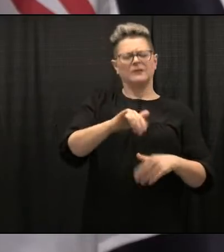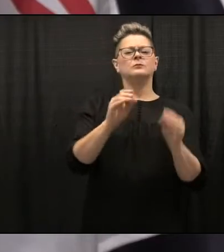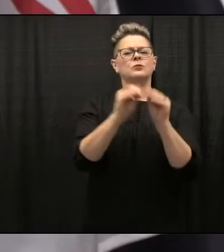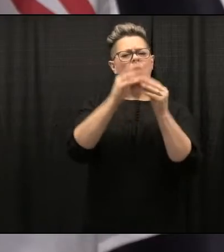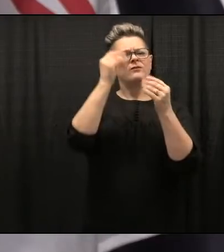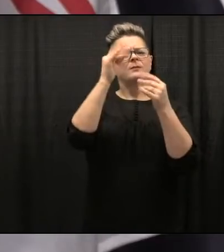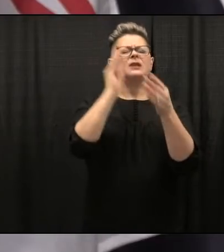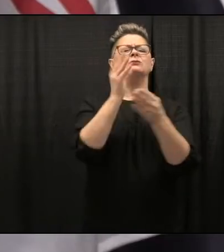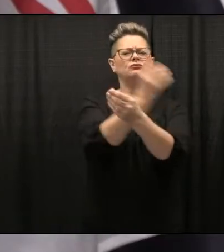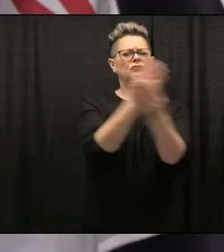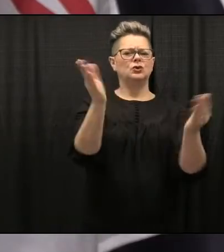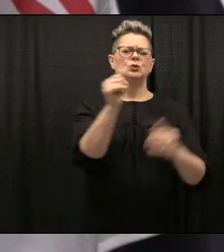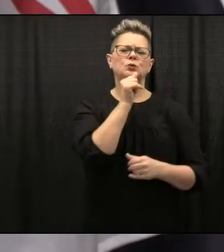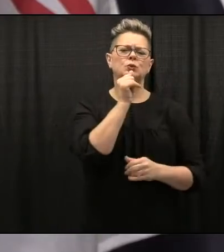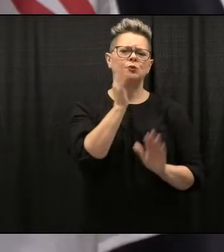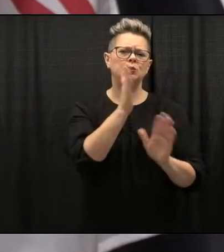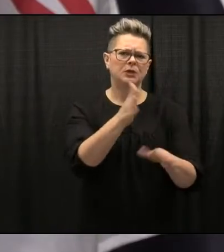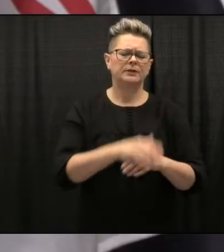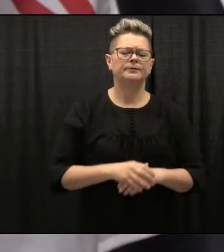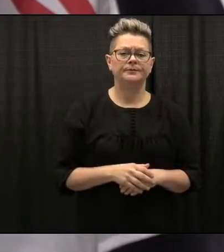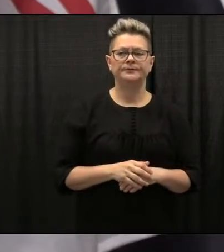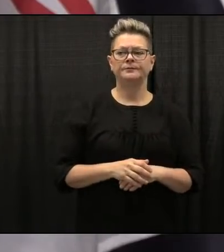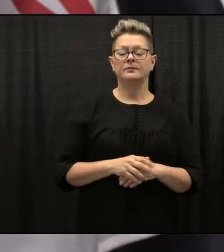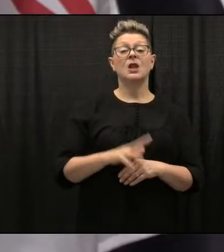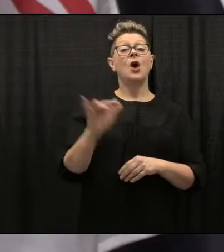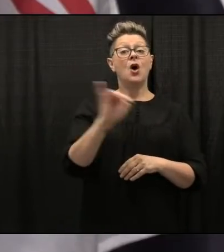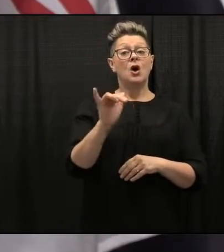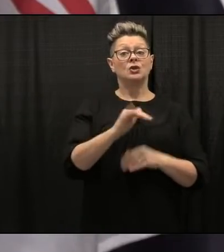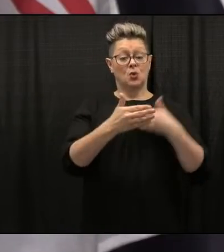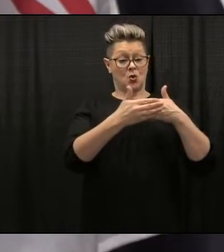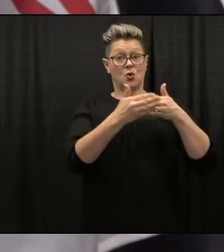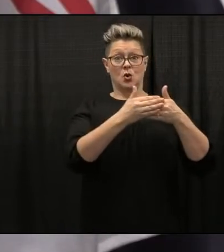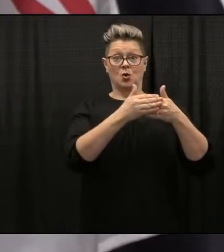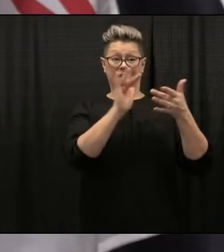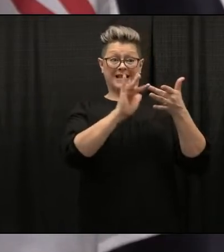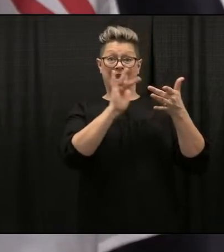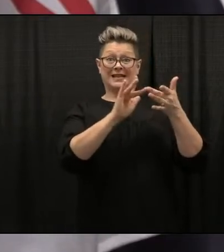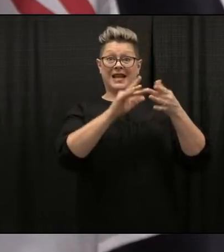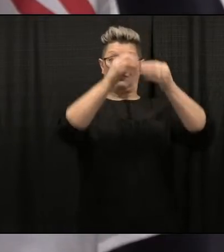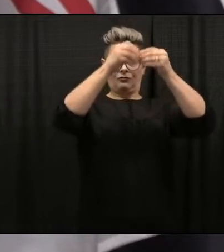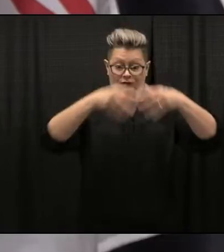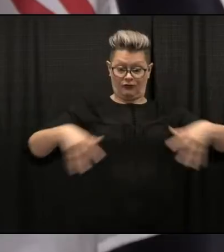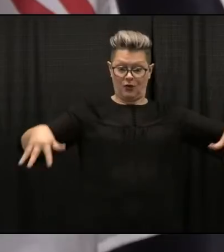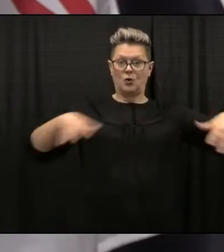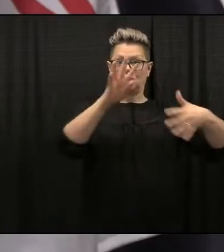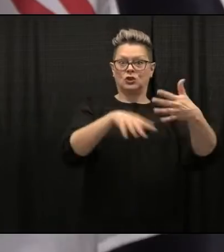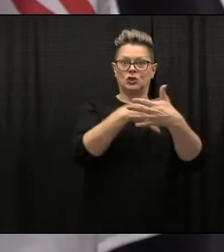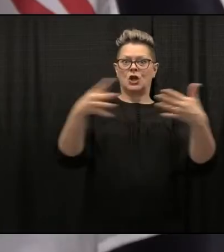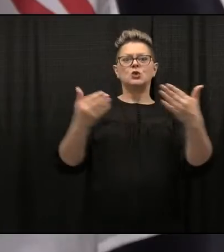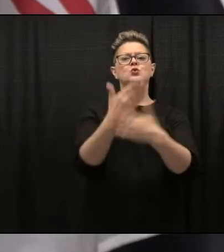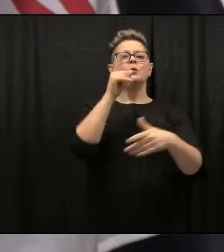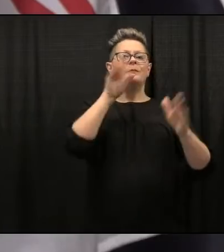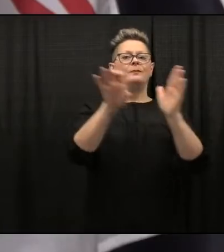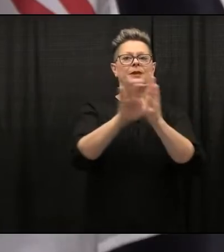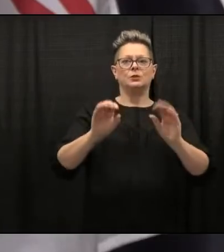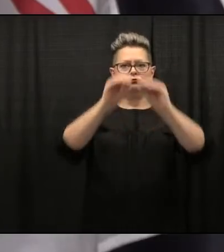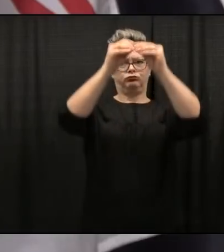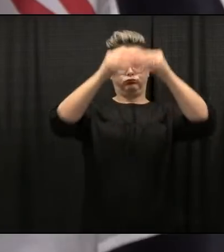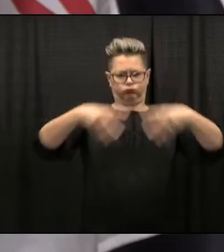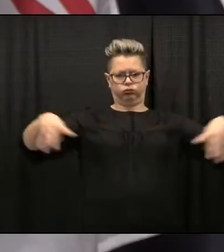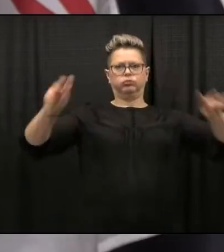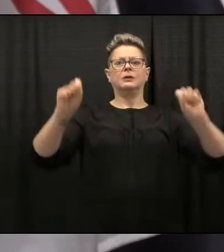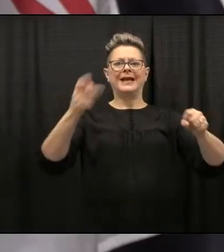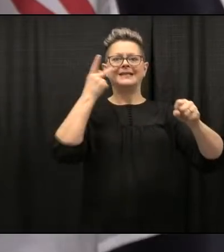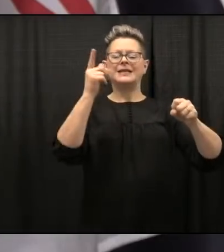near future. We have also updated our close contact flow chart with a new graphic to help people with COVID-19 determine who their